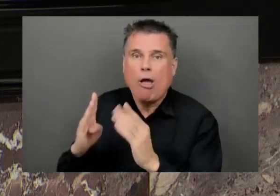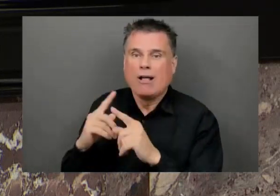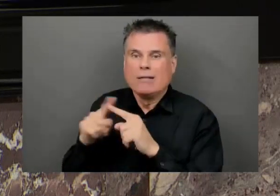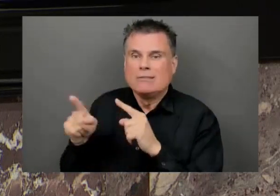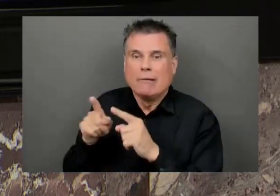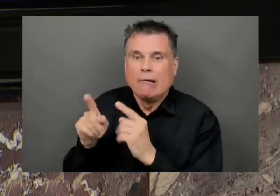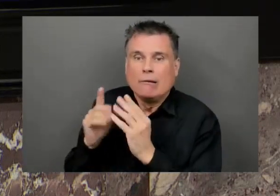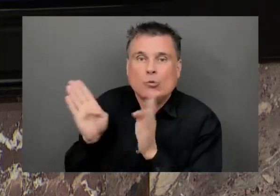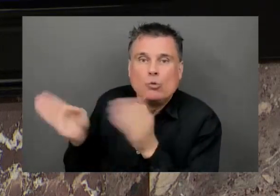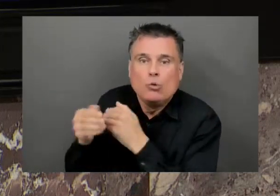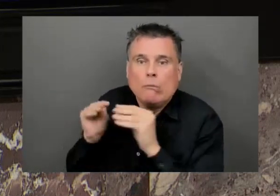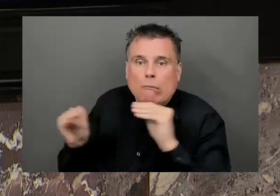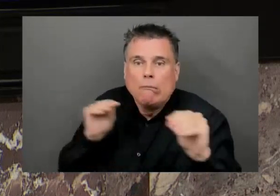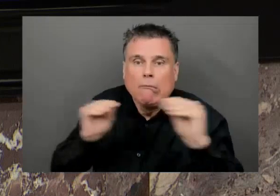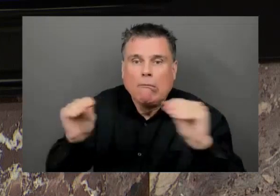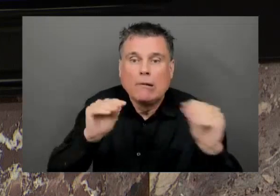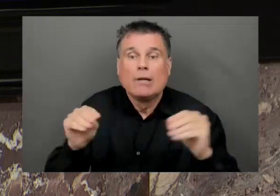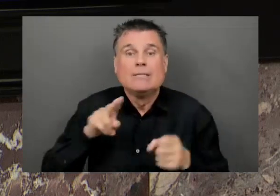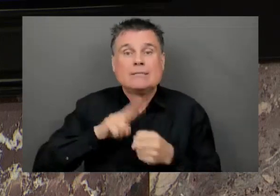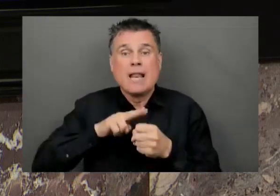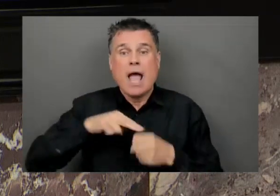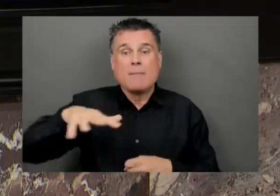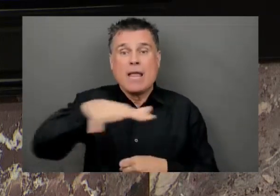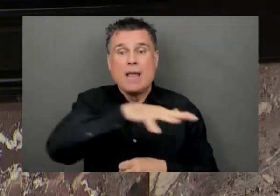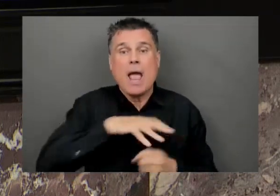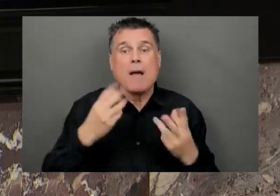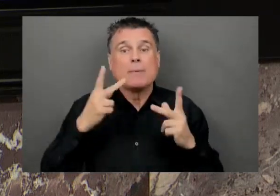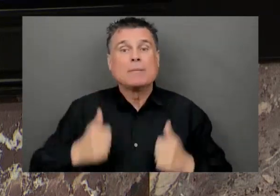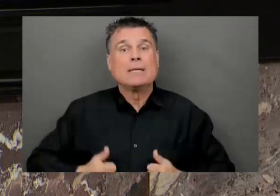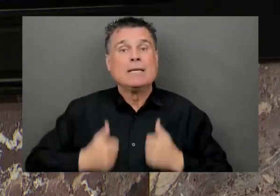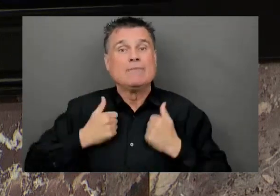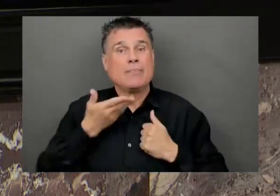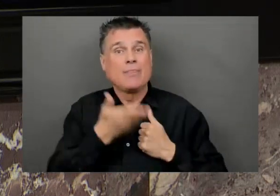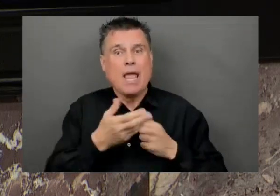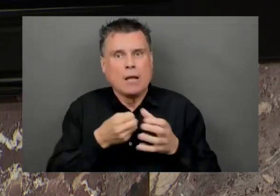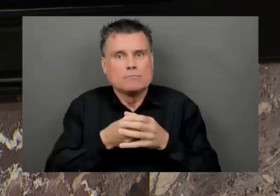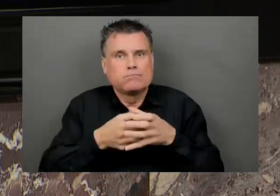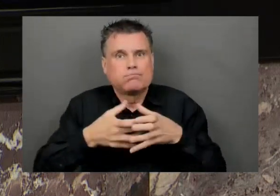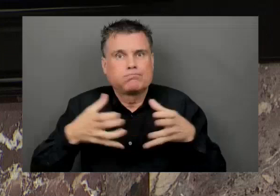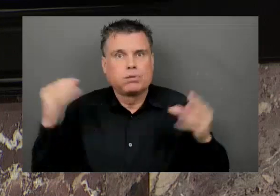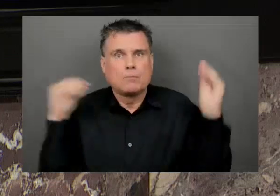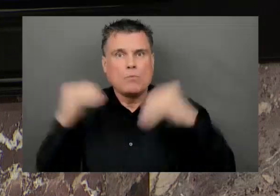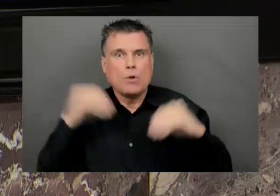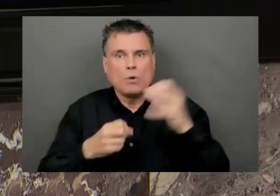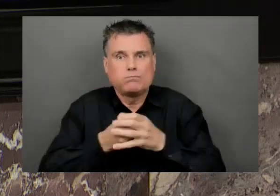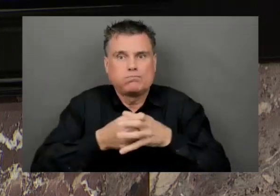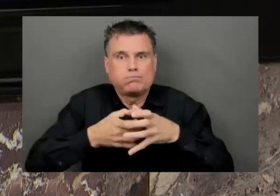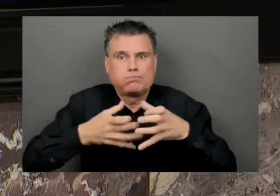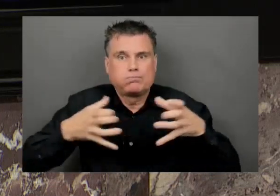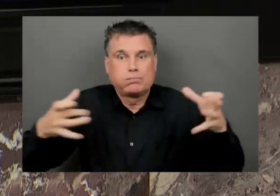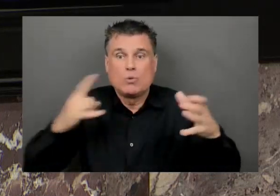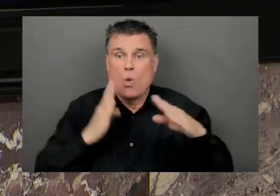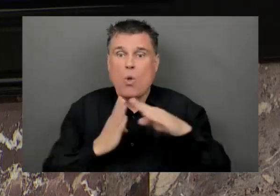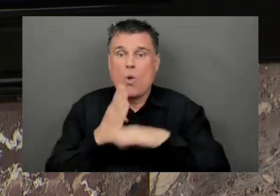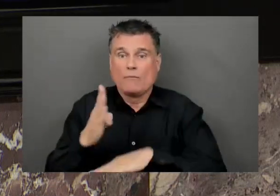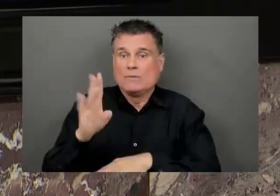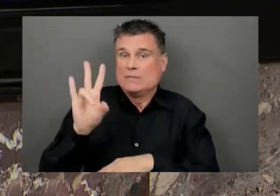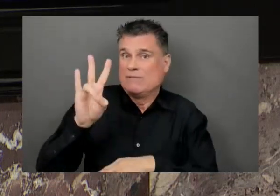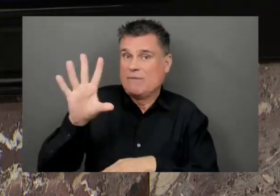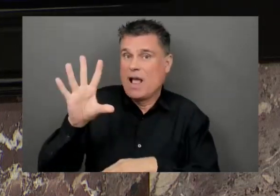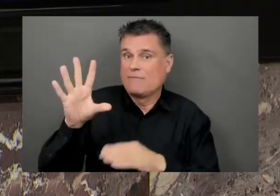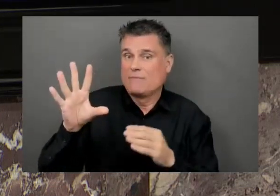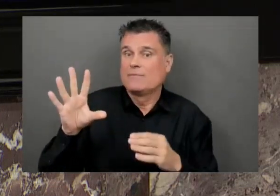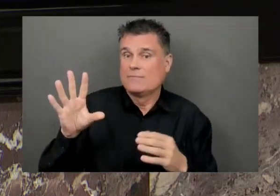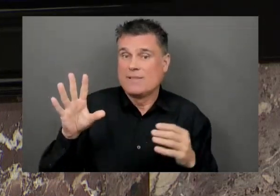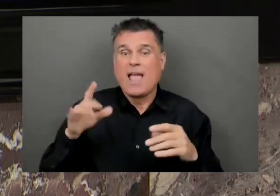country, and the number of those over 75 years old is growing faster here than anywhere else. Island Health recognized this, and they identified a